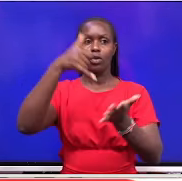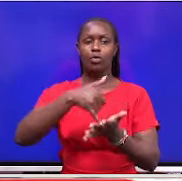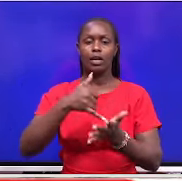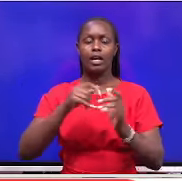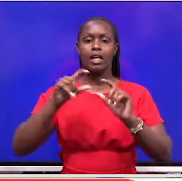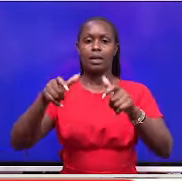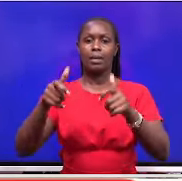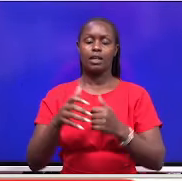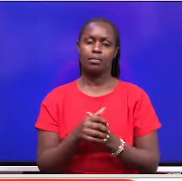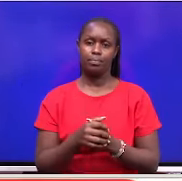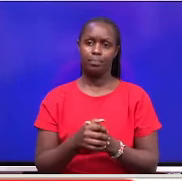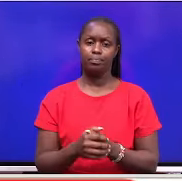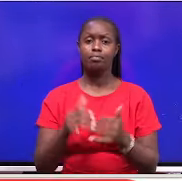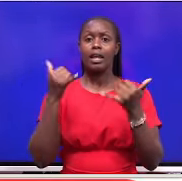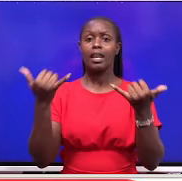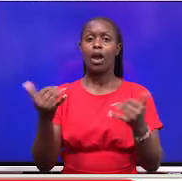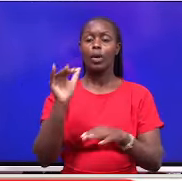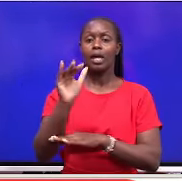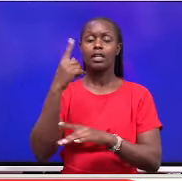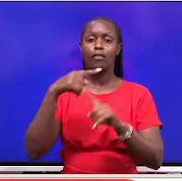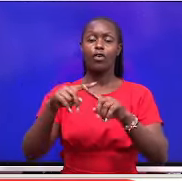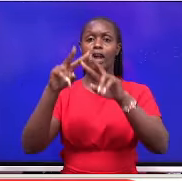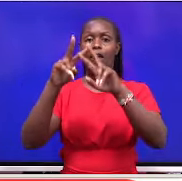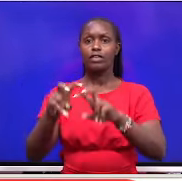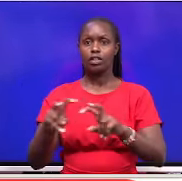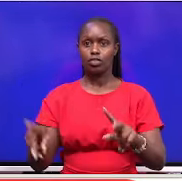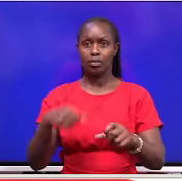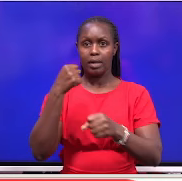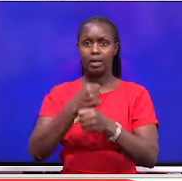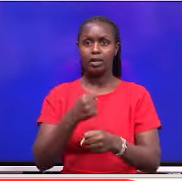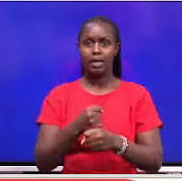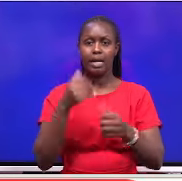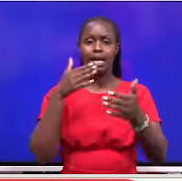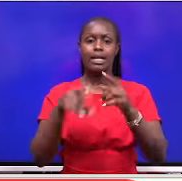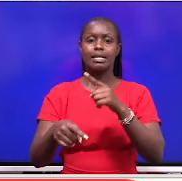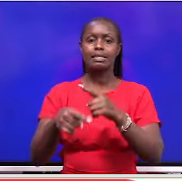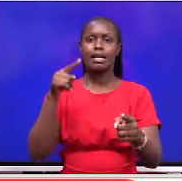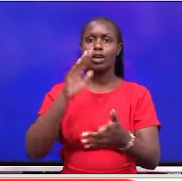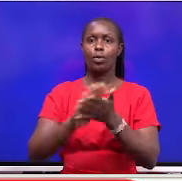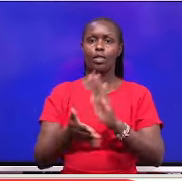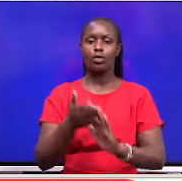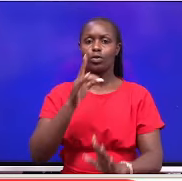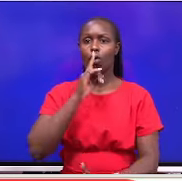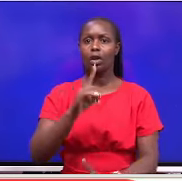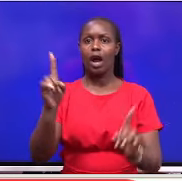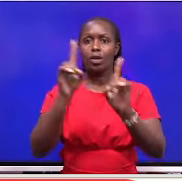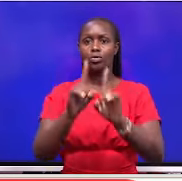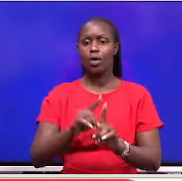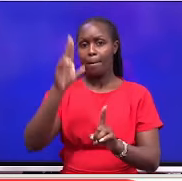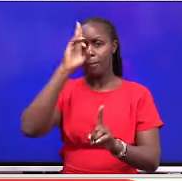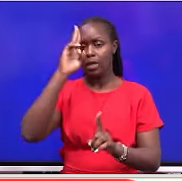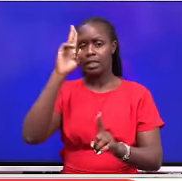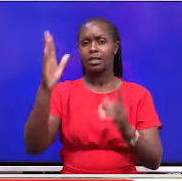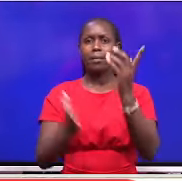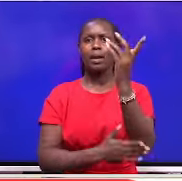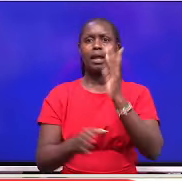the call for action is for investigations to be done into the extrajudicial killings and police misconduct witnessed